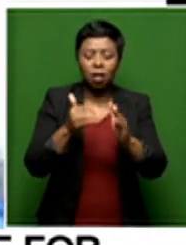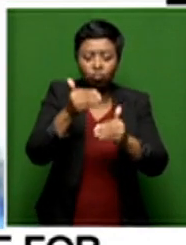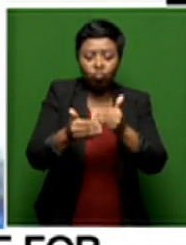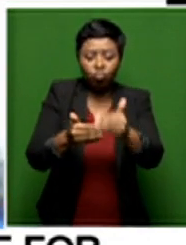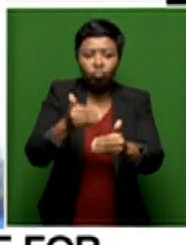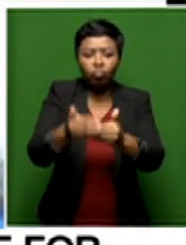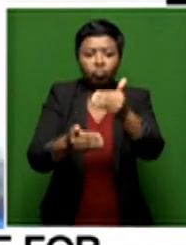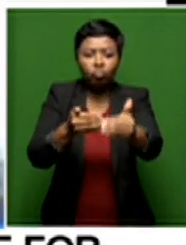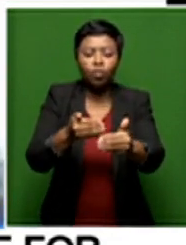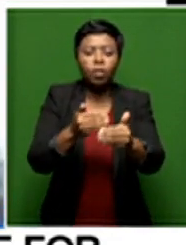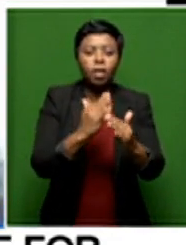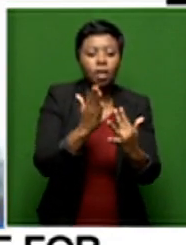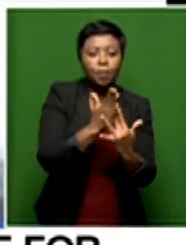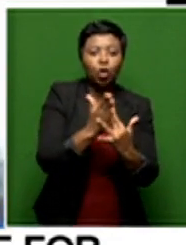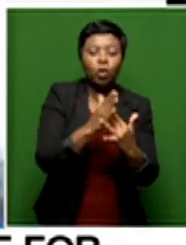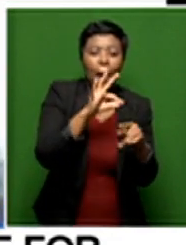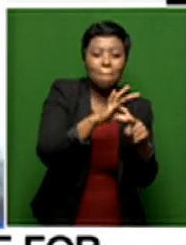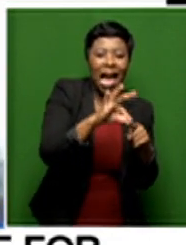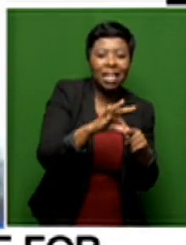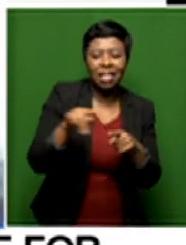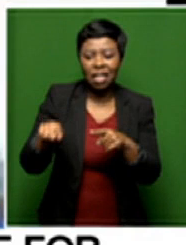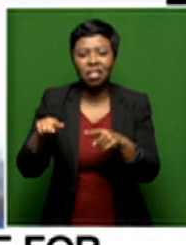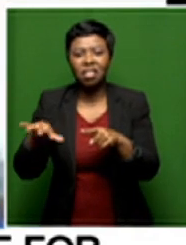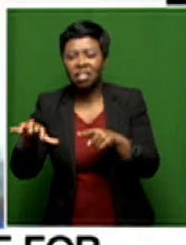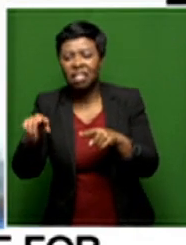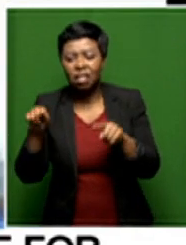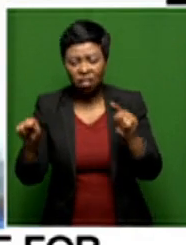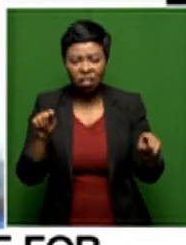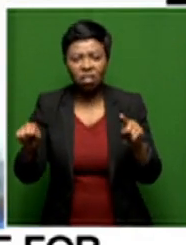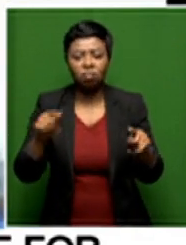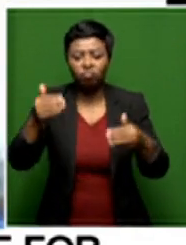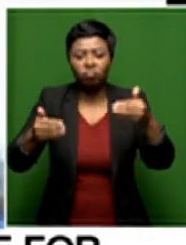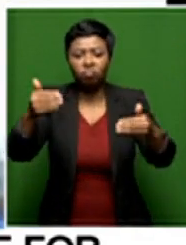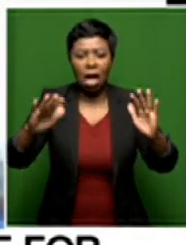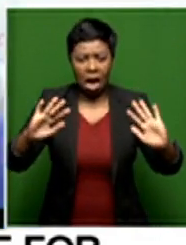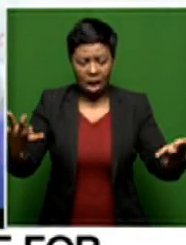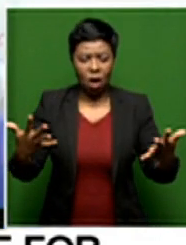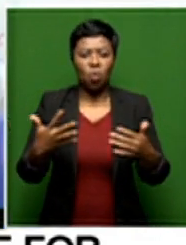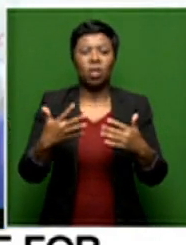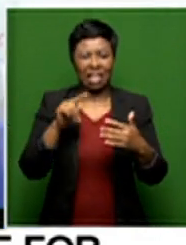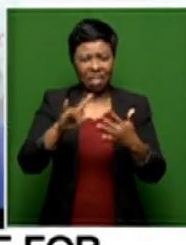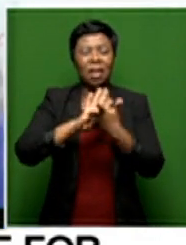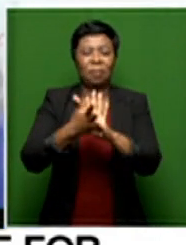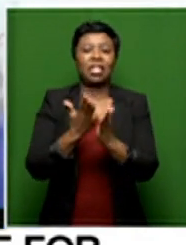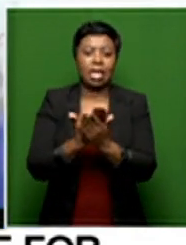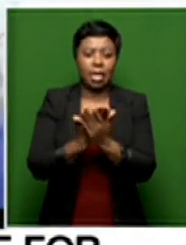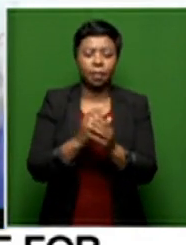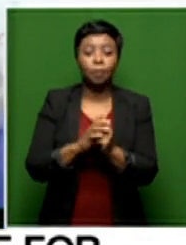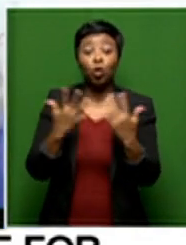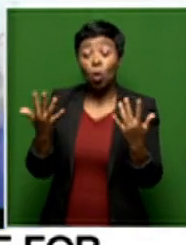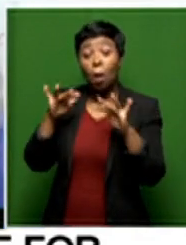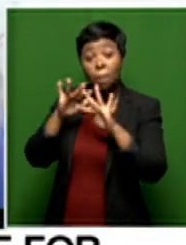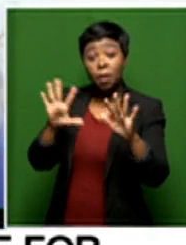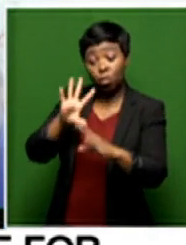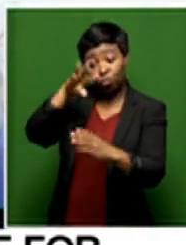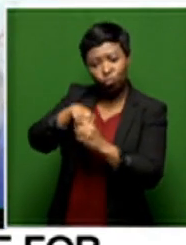synchronism, basically, between plant flowering and pollinators. And how can people take part in your awareness campaign tonight?